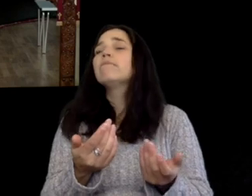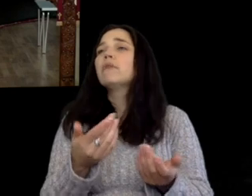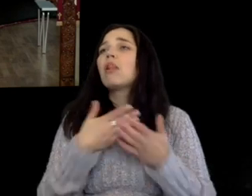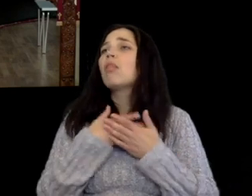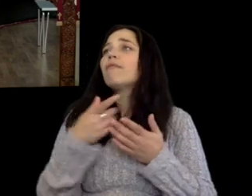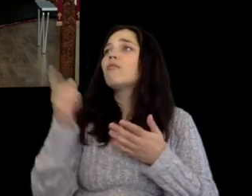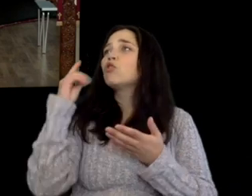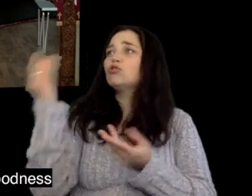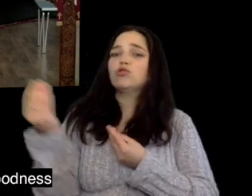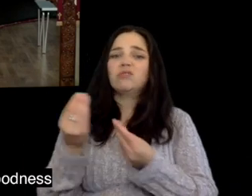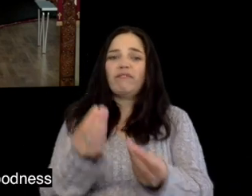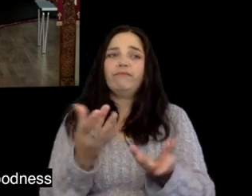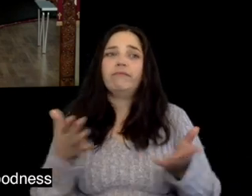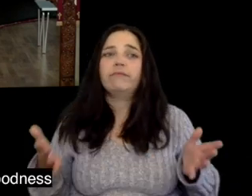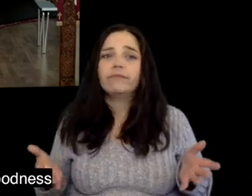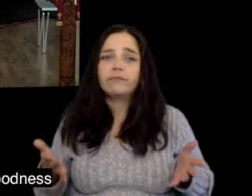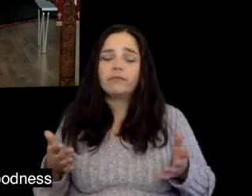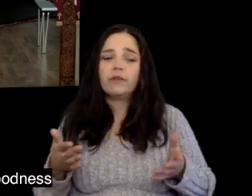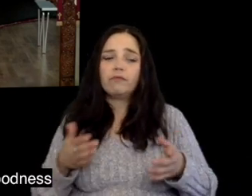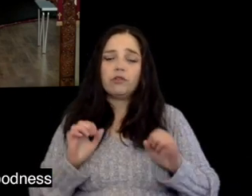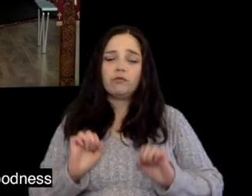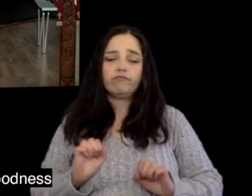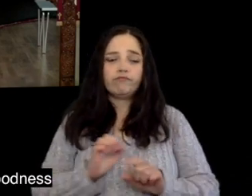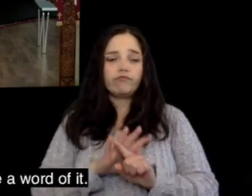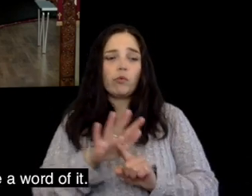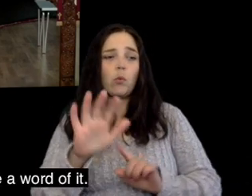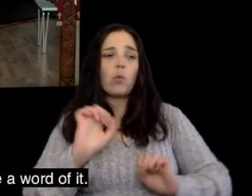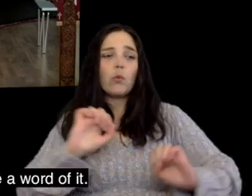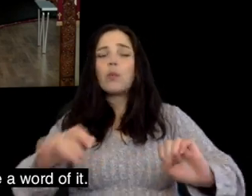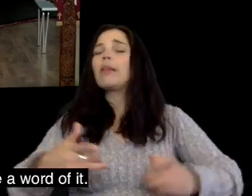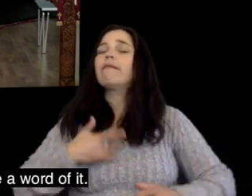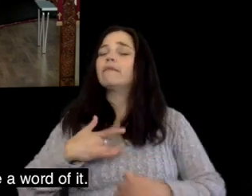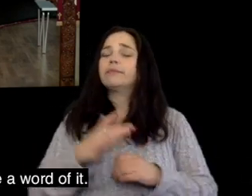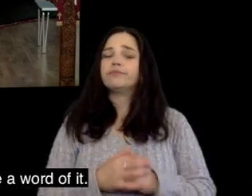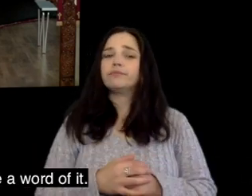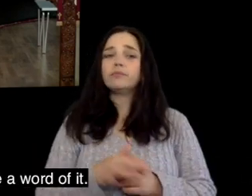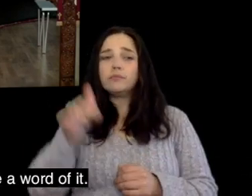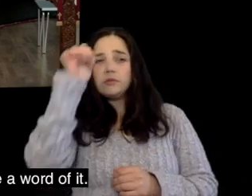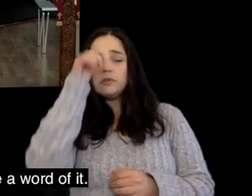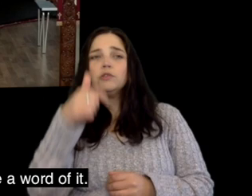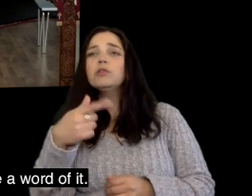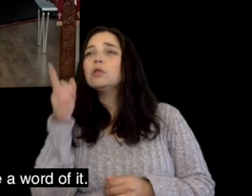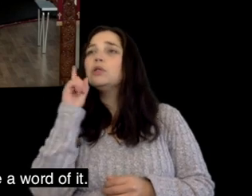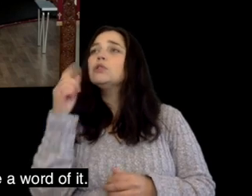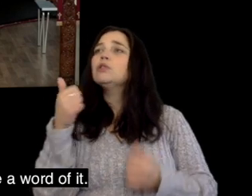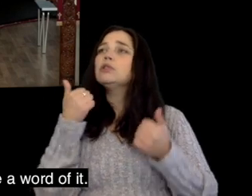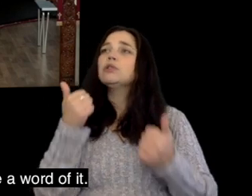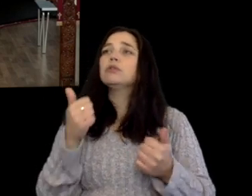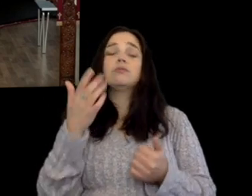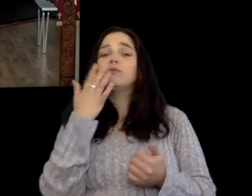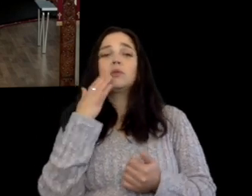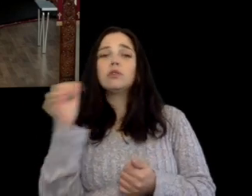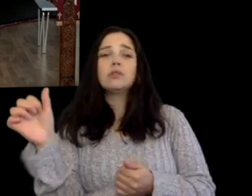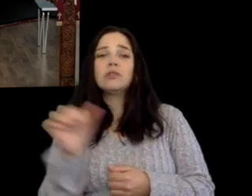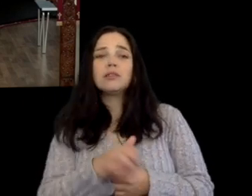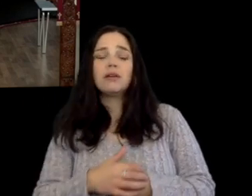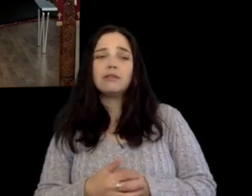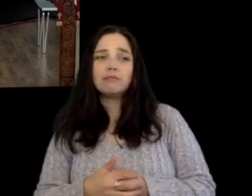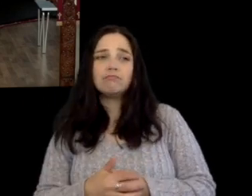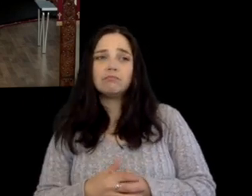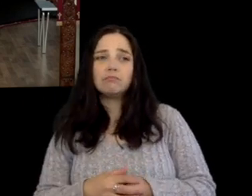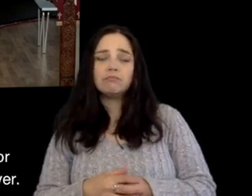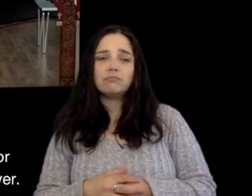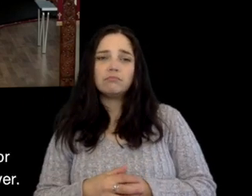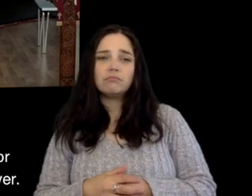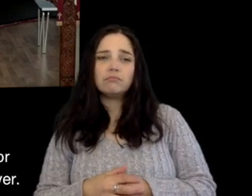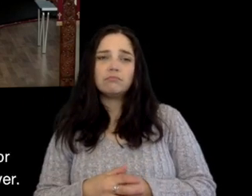your lives. May you know God's goodness even when you don't deserve a word of